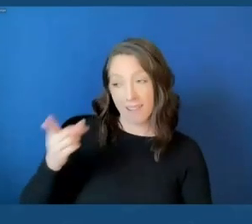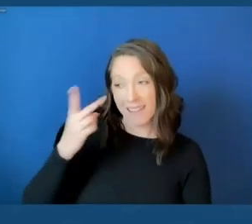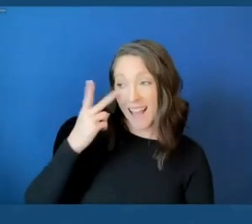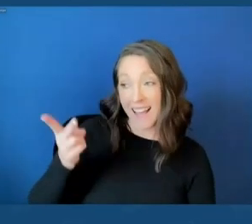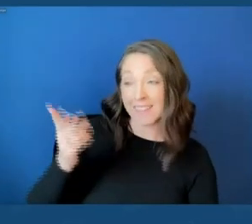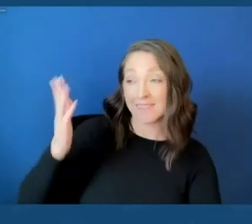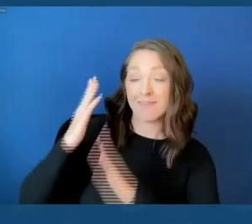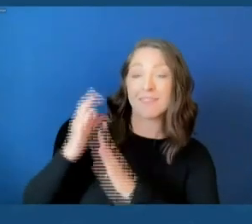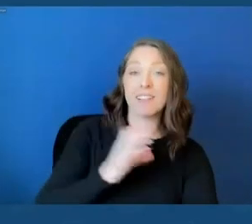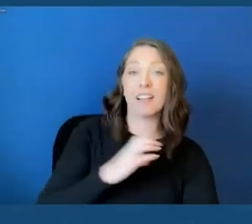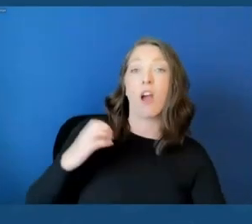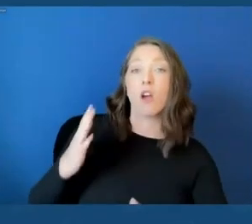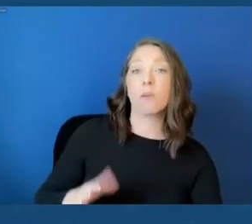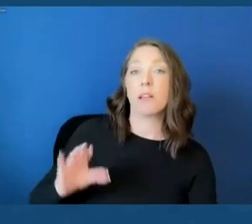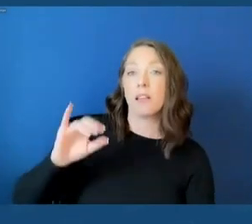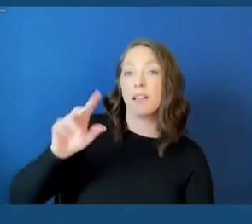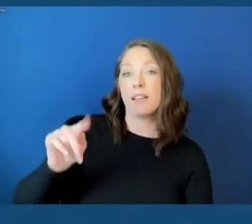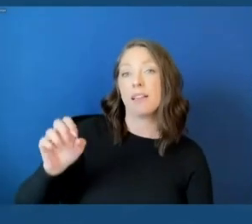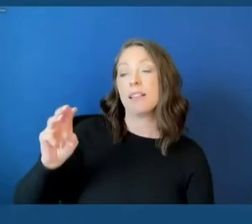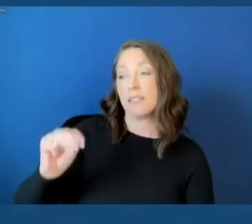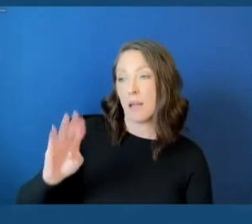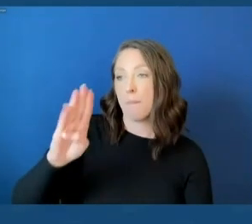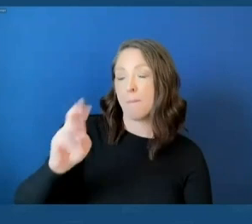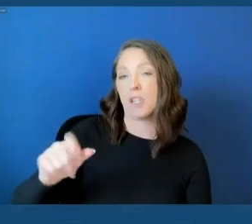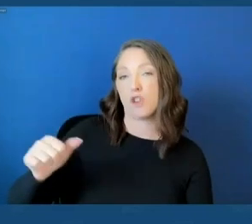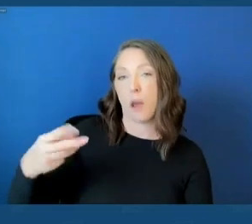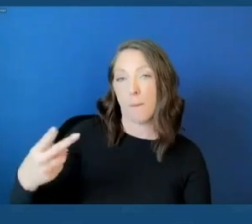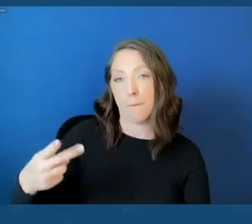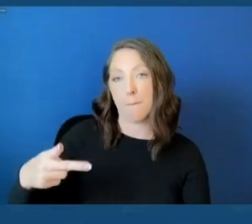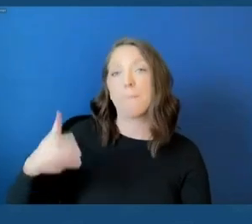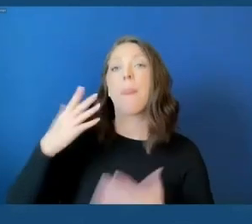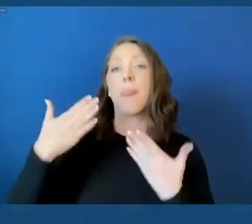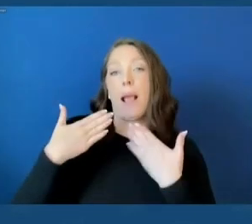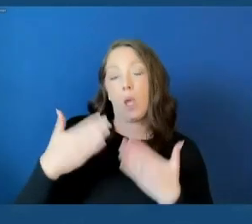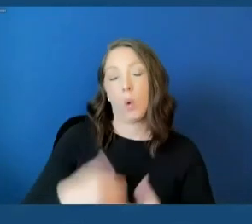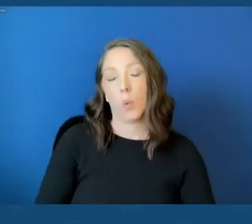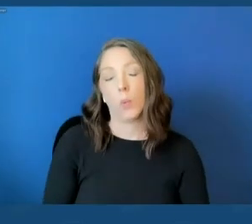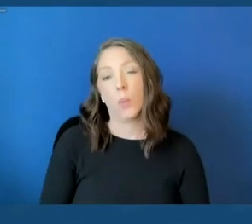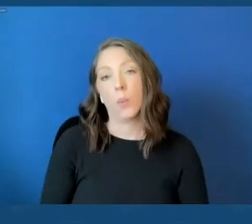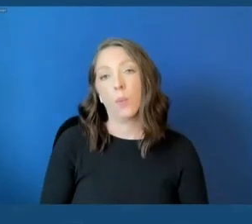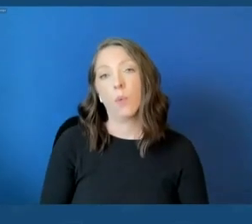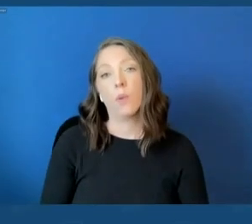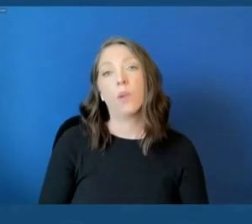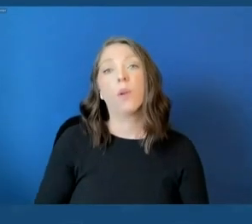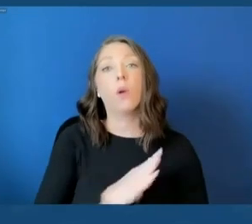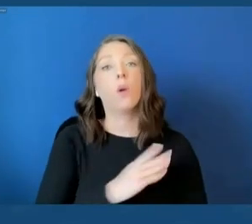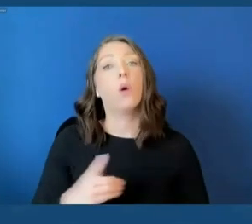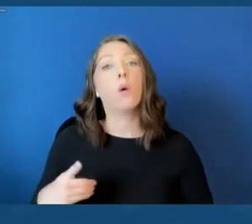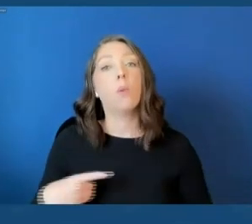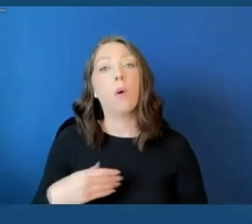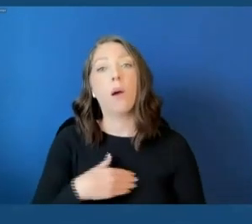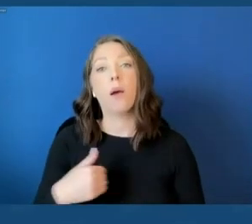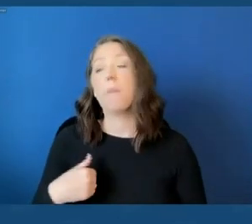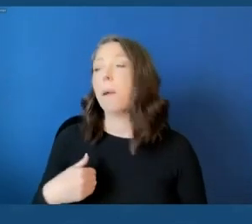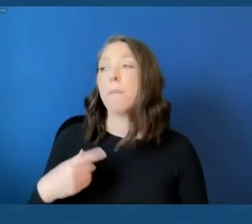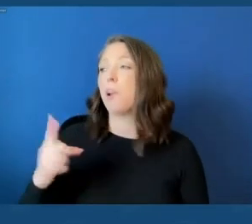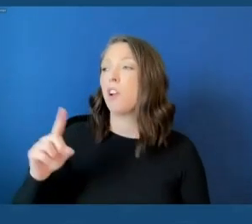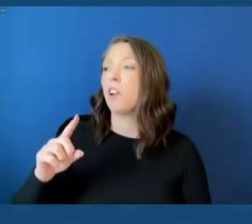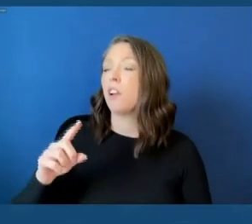Bishop here. Thank you. And board member John Porsche III, somewhere here. Thank you for being